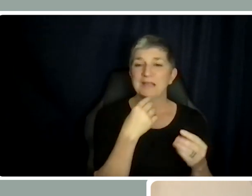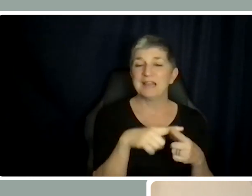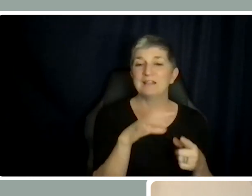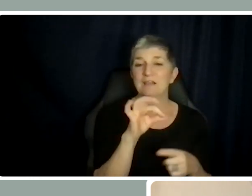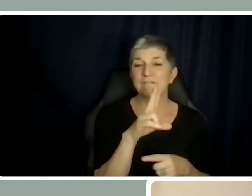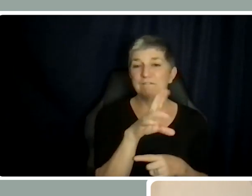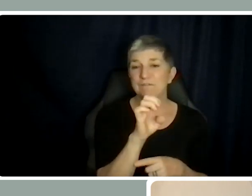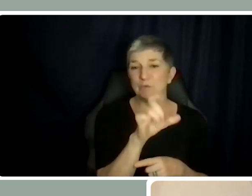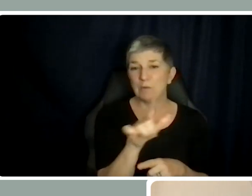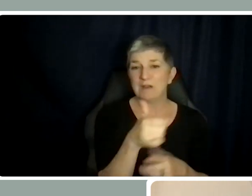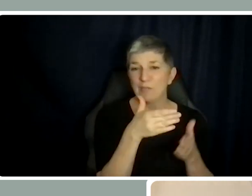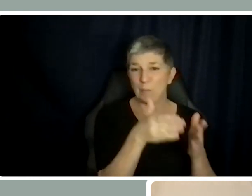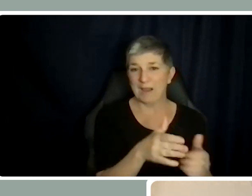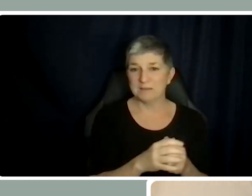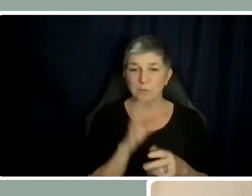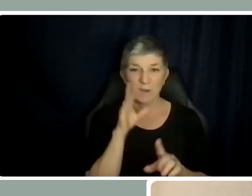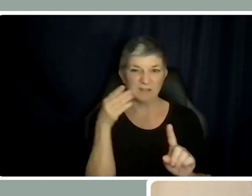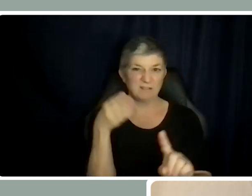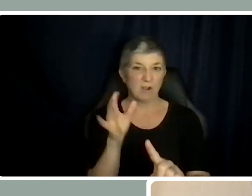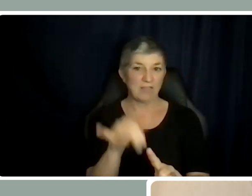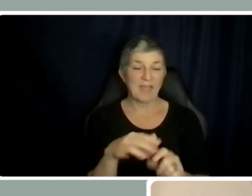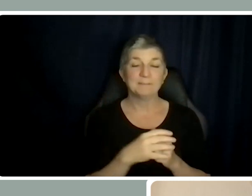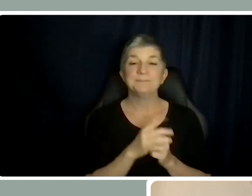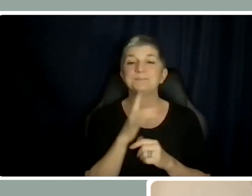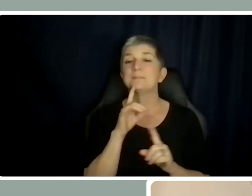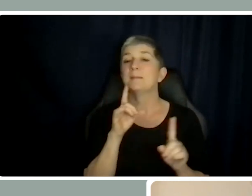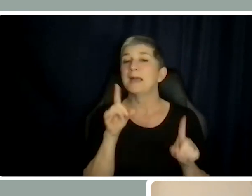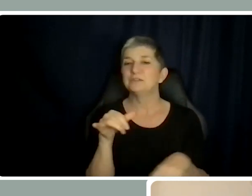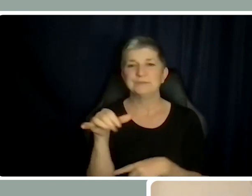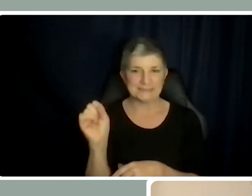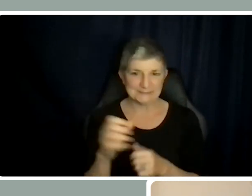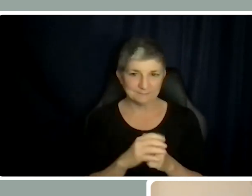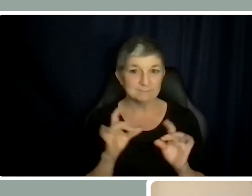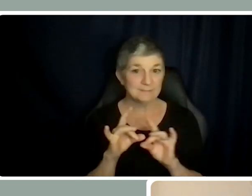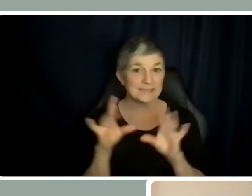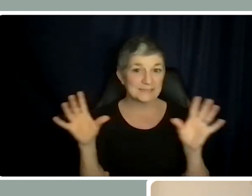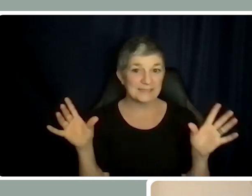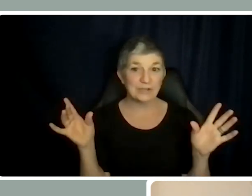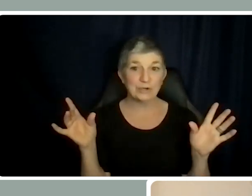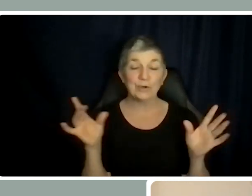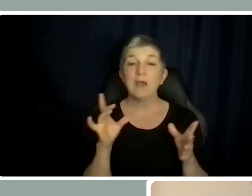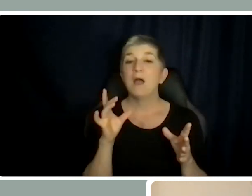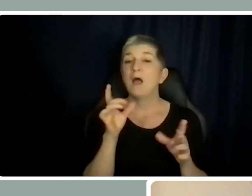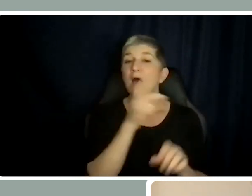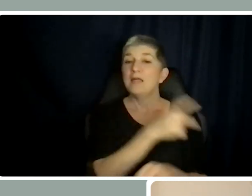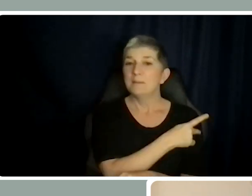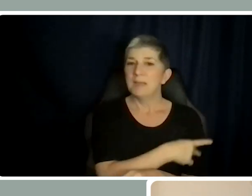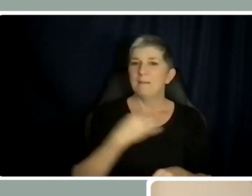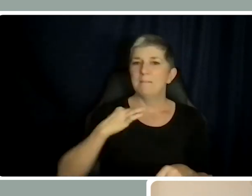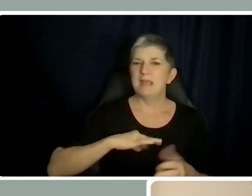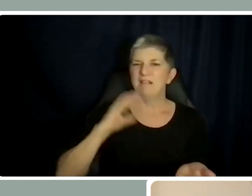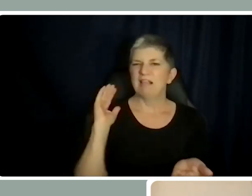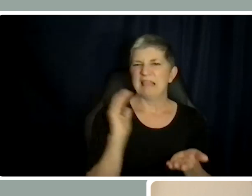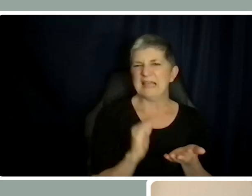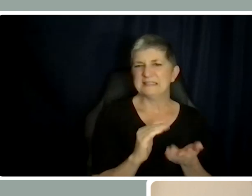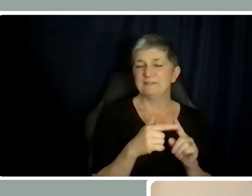that in other ways. So, the answer is that yes, it is pretty clear that the patients benefit a little less